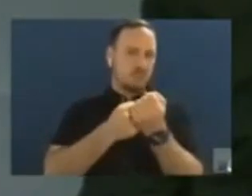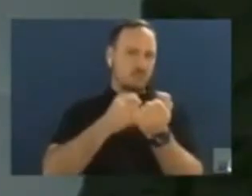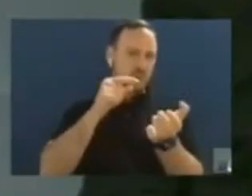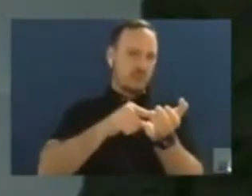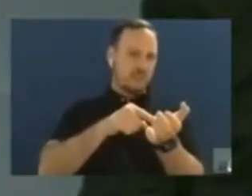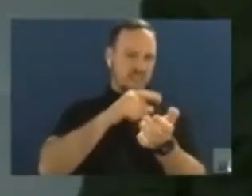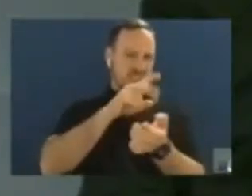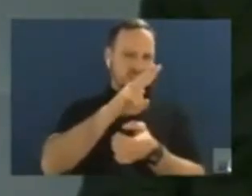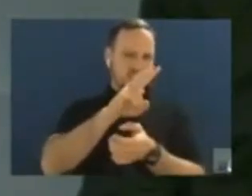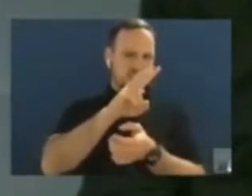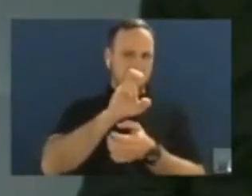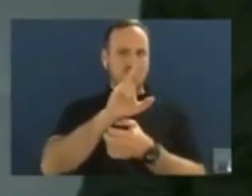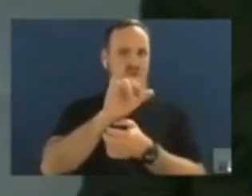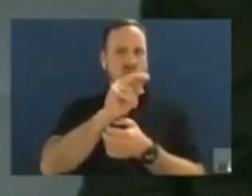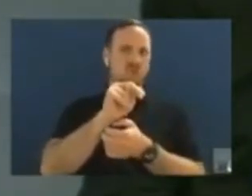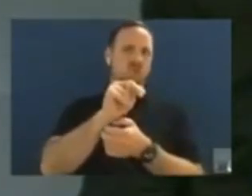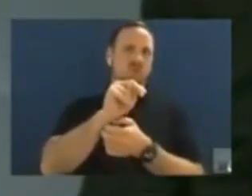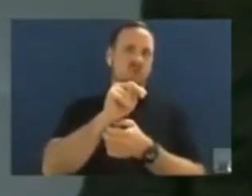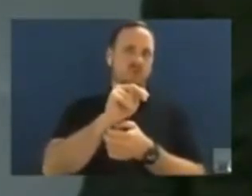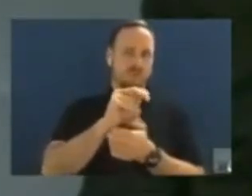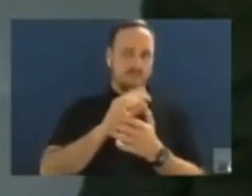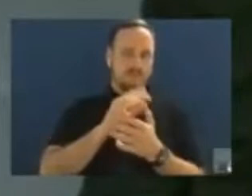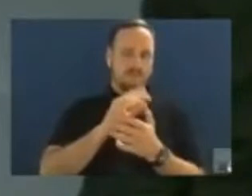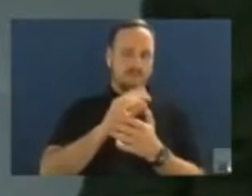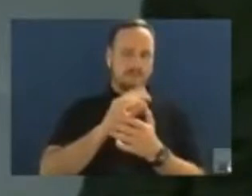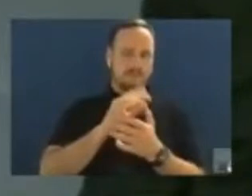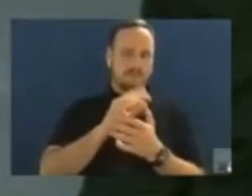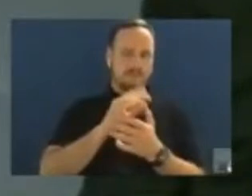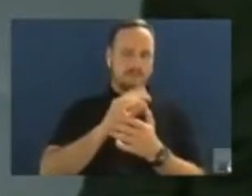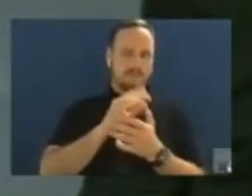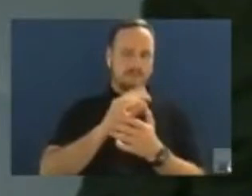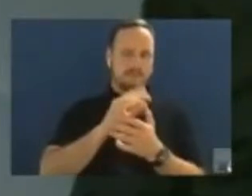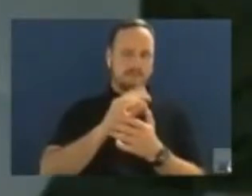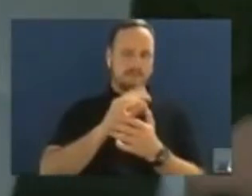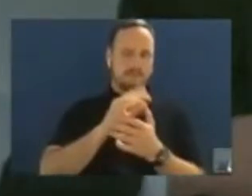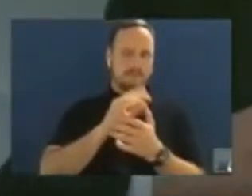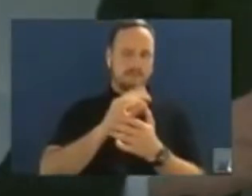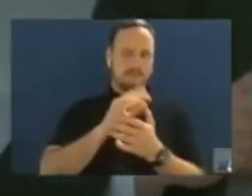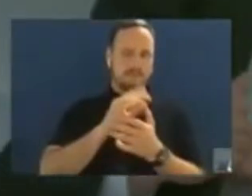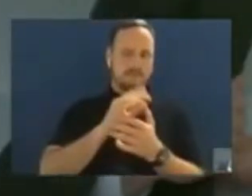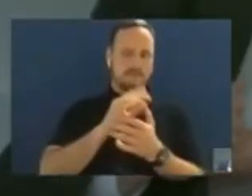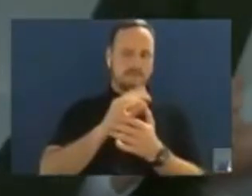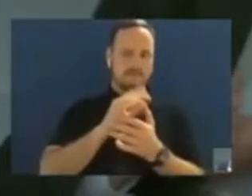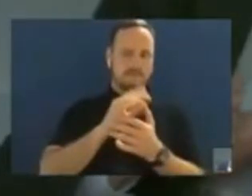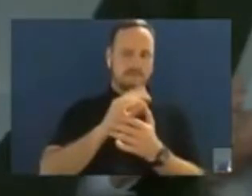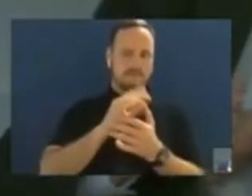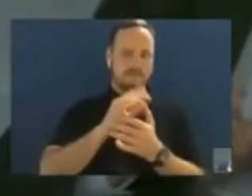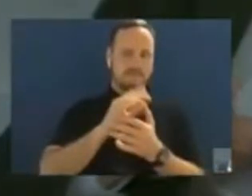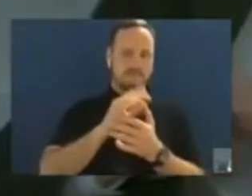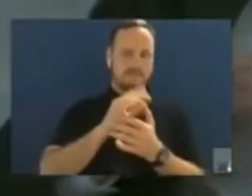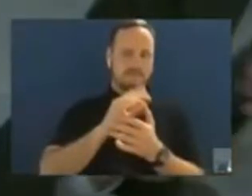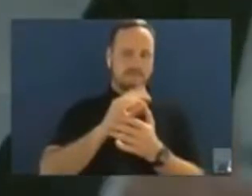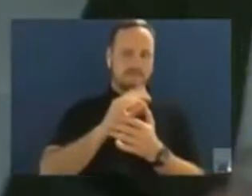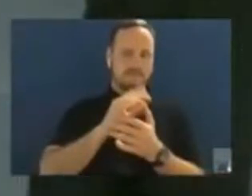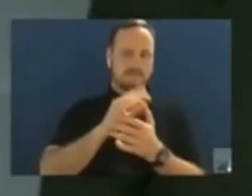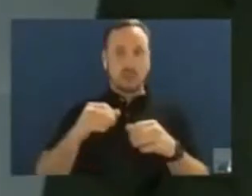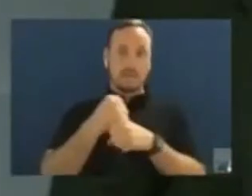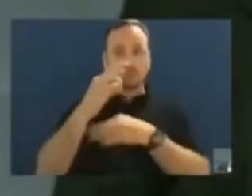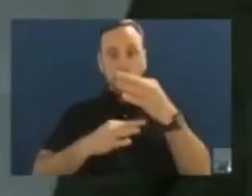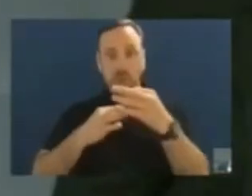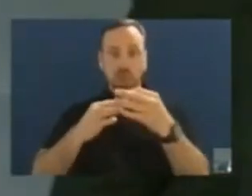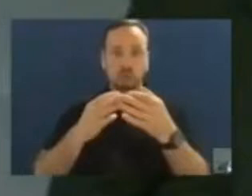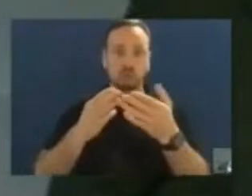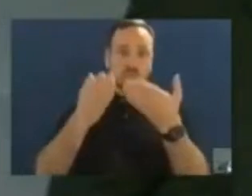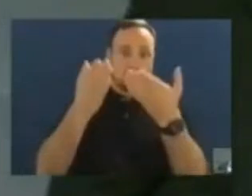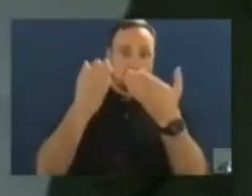plan. I wish that there were support on this board to make a substitute motion to accelerate the timeline, but I explored that